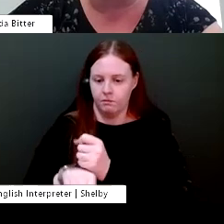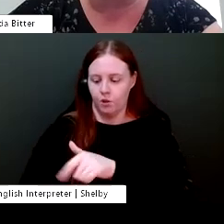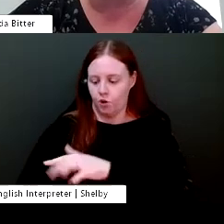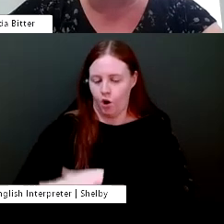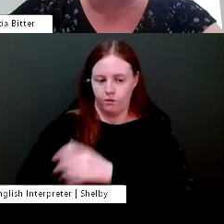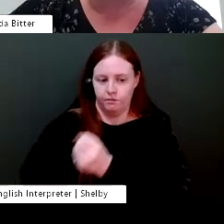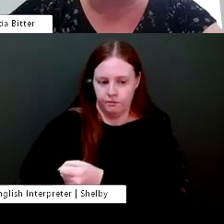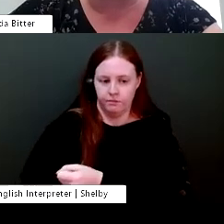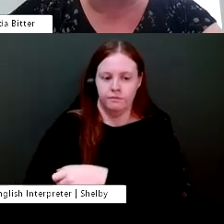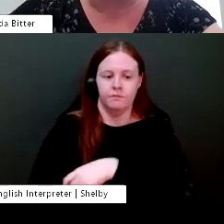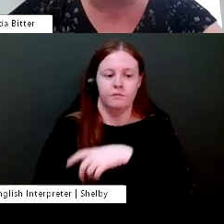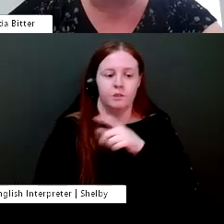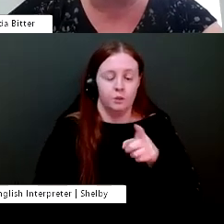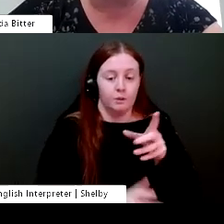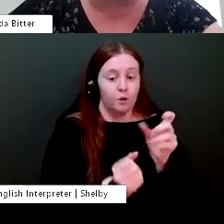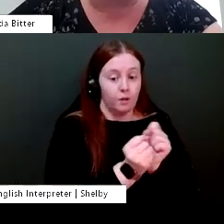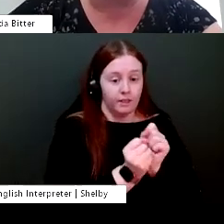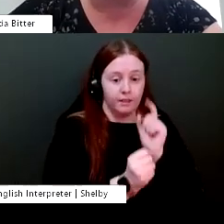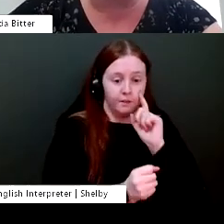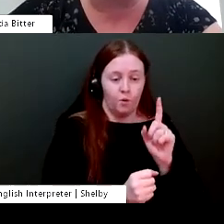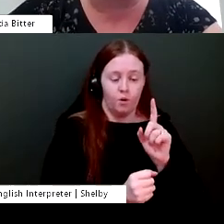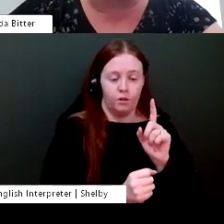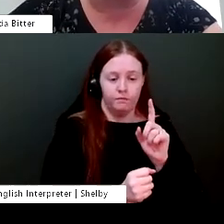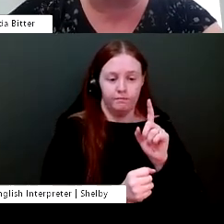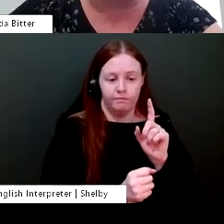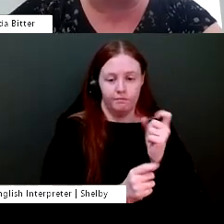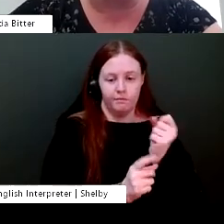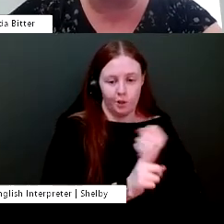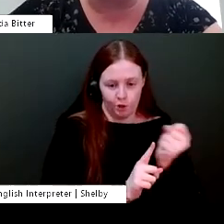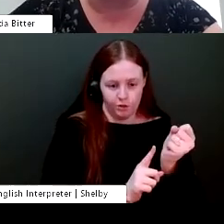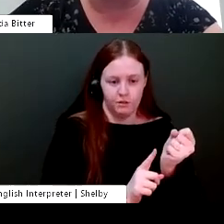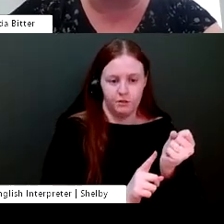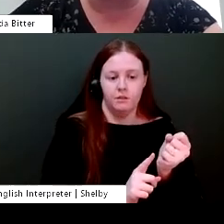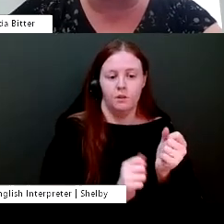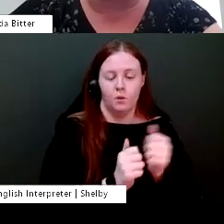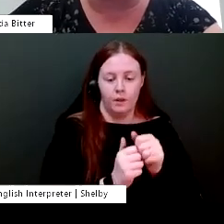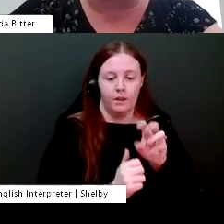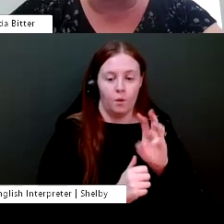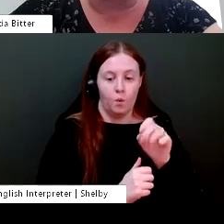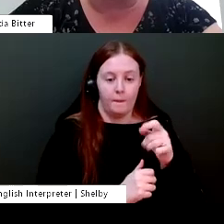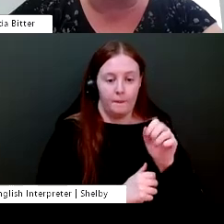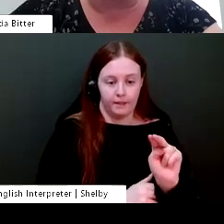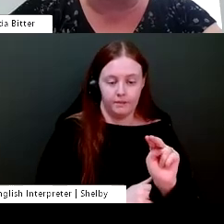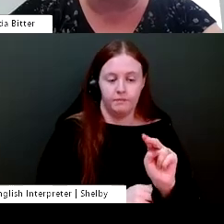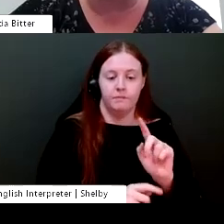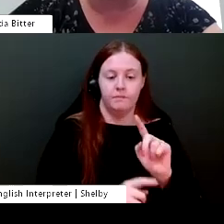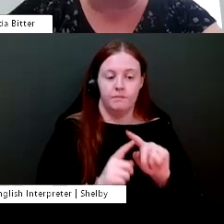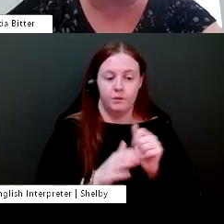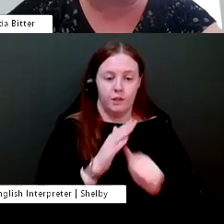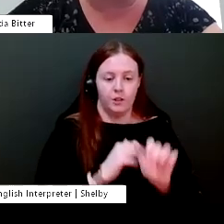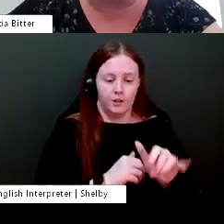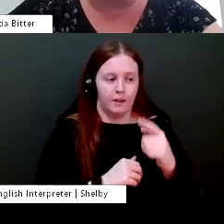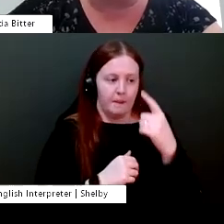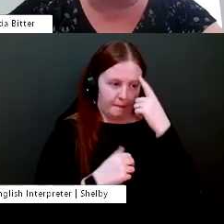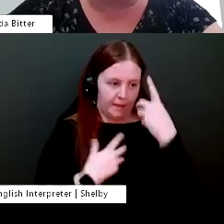arrested. So this is actually pretty common. People call the police because they want help for whatever. They want the accused to go to the